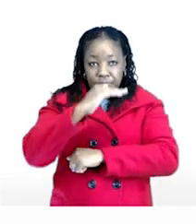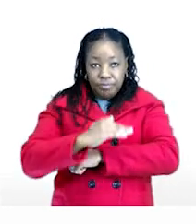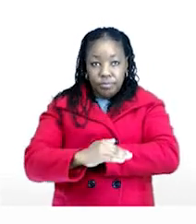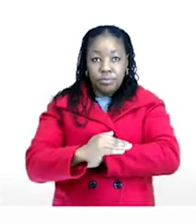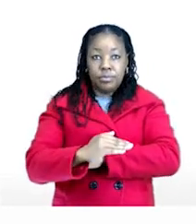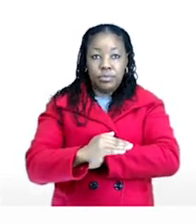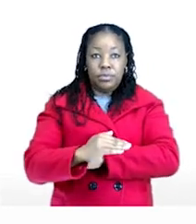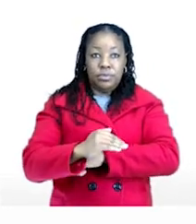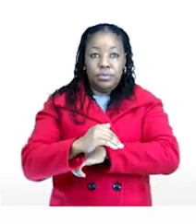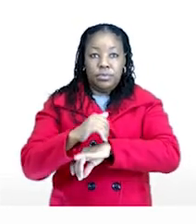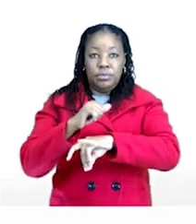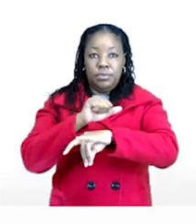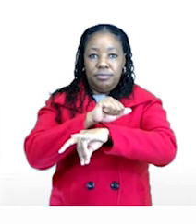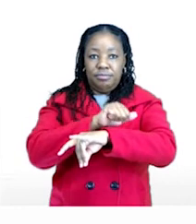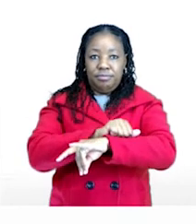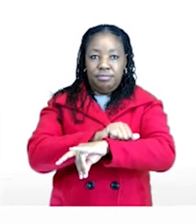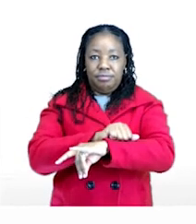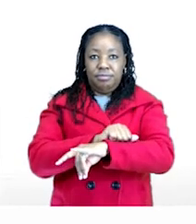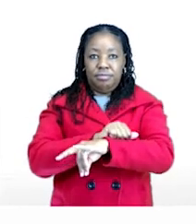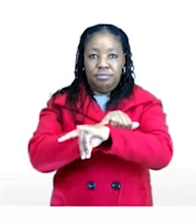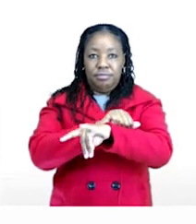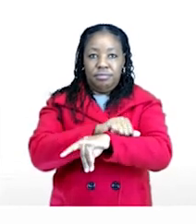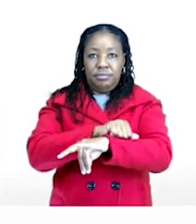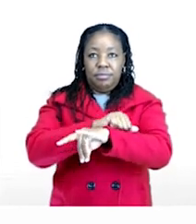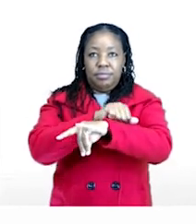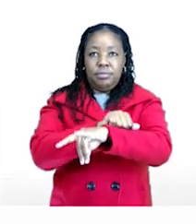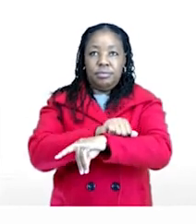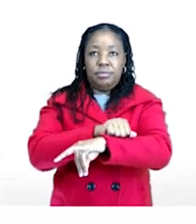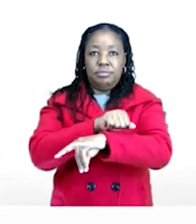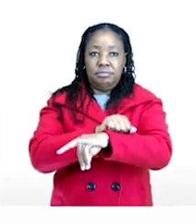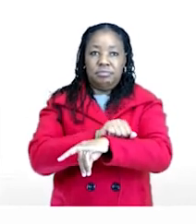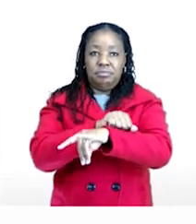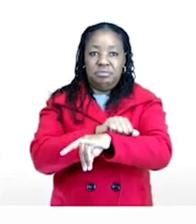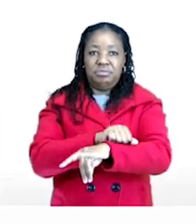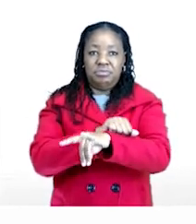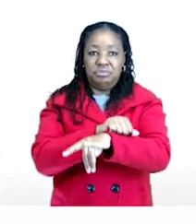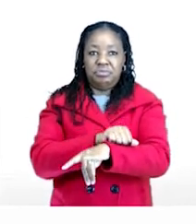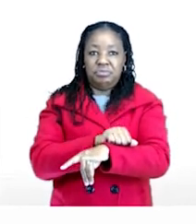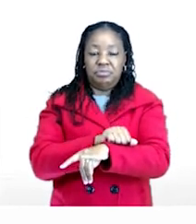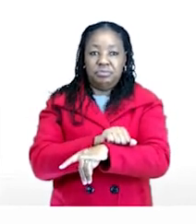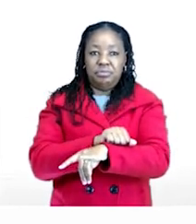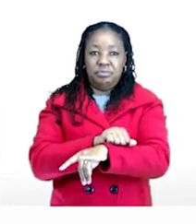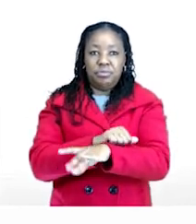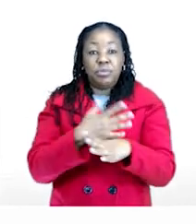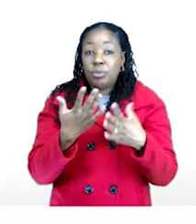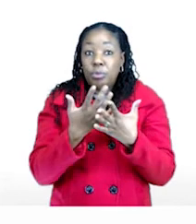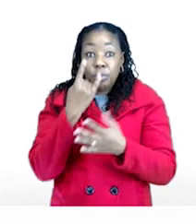the same page, page 20. Look at the two animals. In